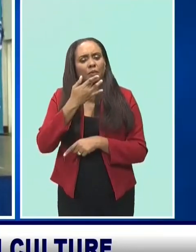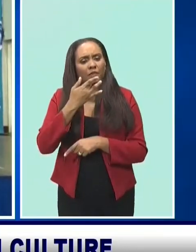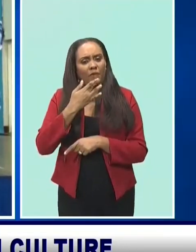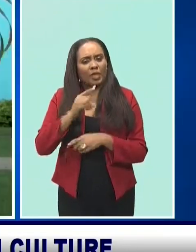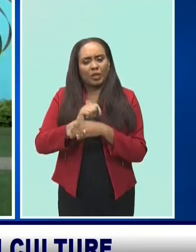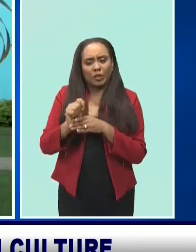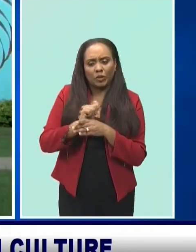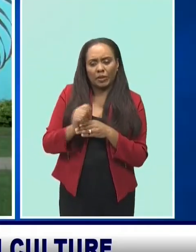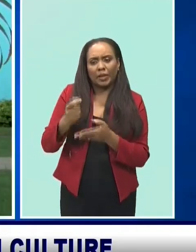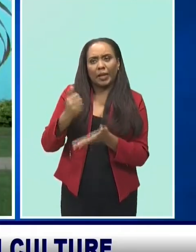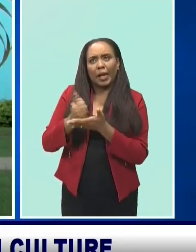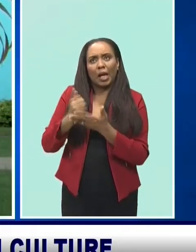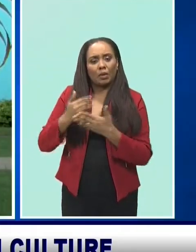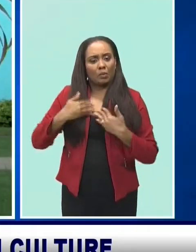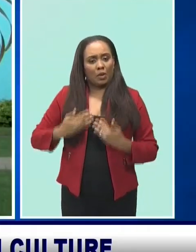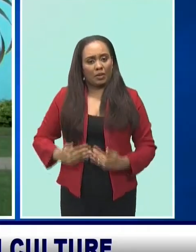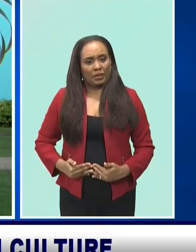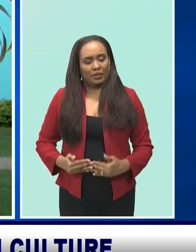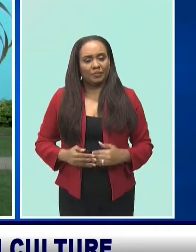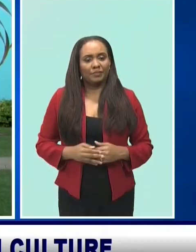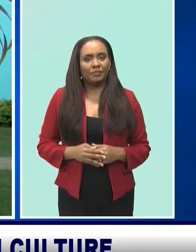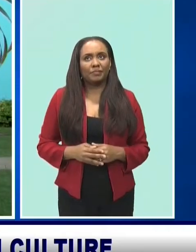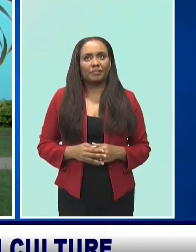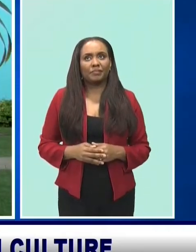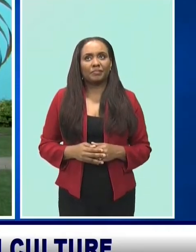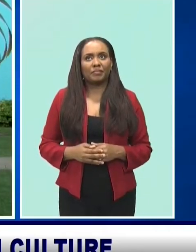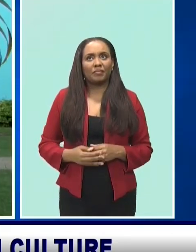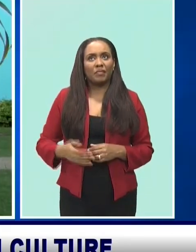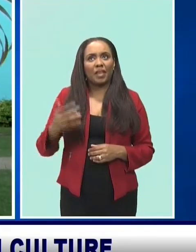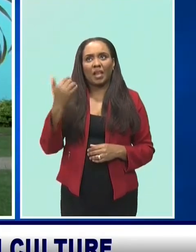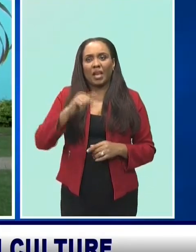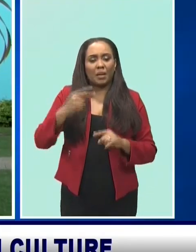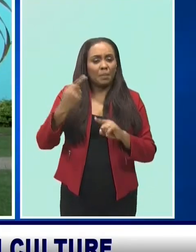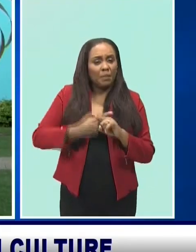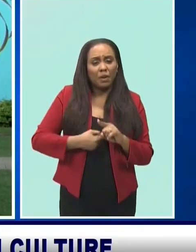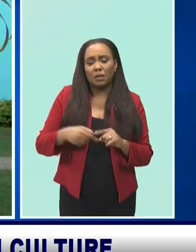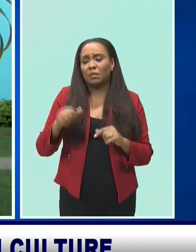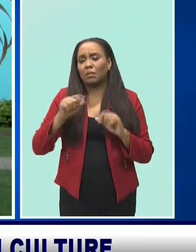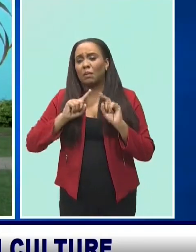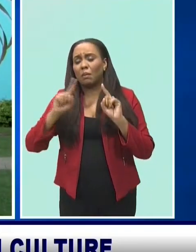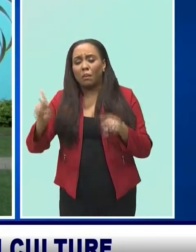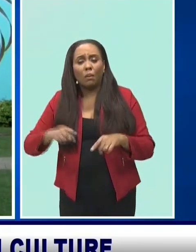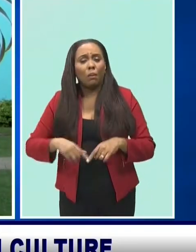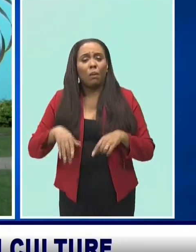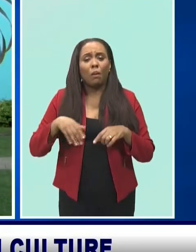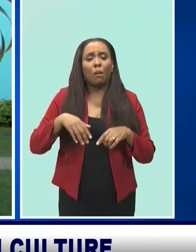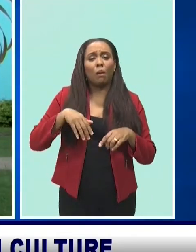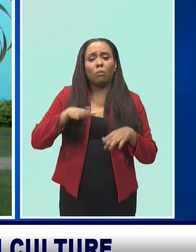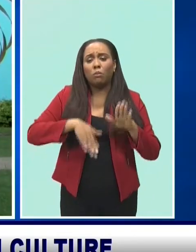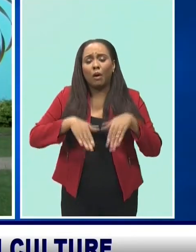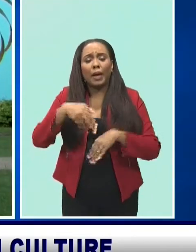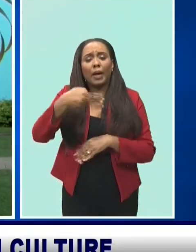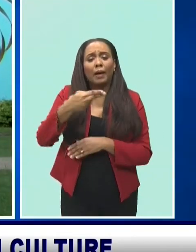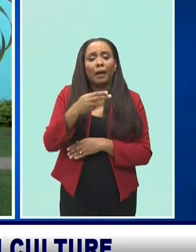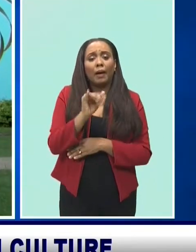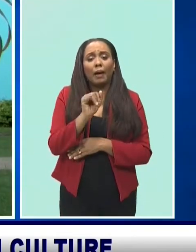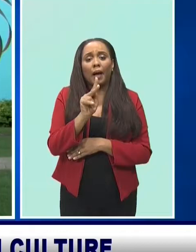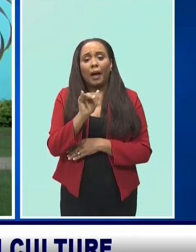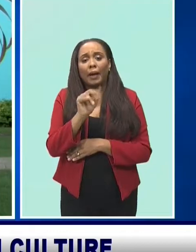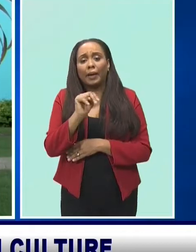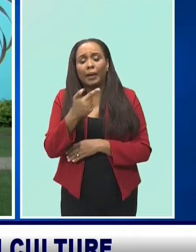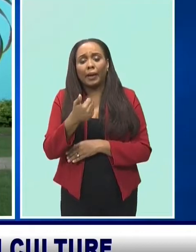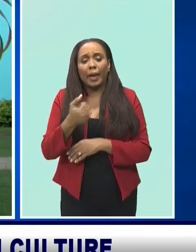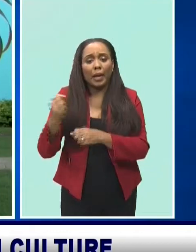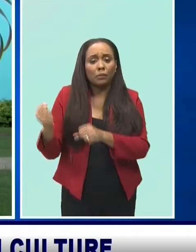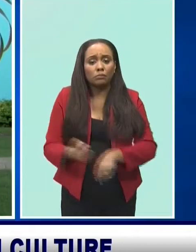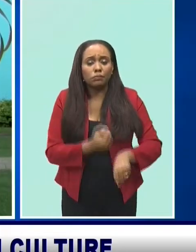body. Mm-hmm. On any given month, you can experience mountain biking, hiking, caving, paintball, paddleboard, you name it. It's all about trying something